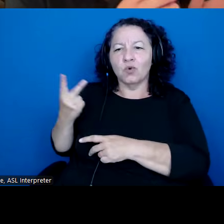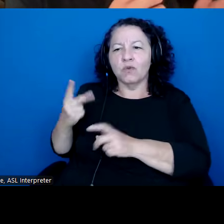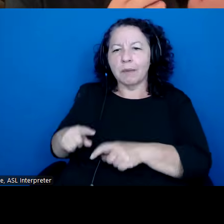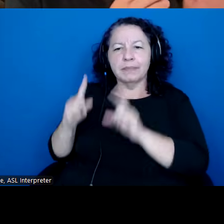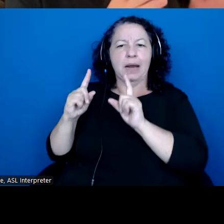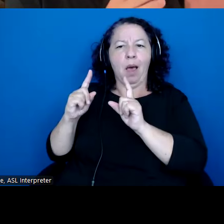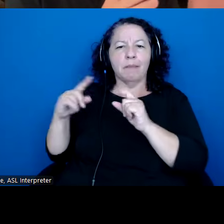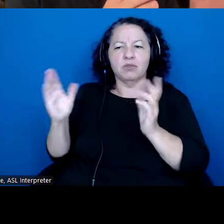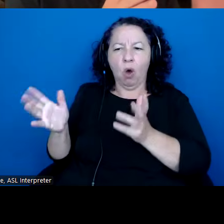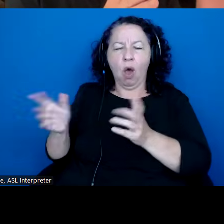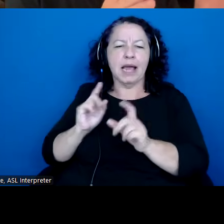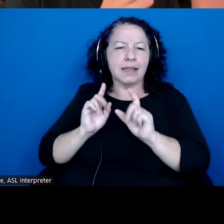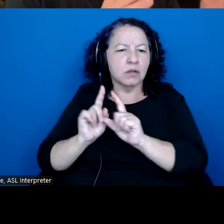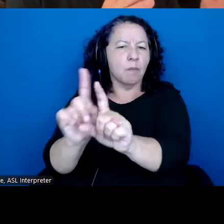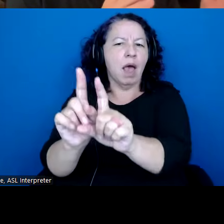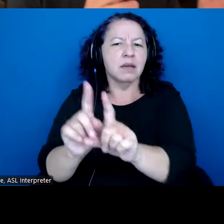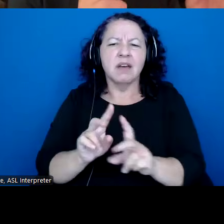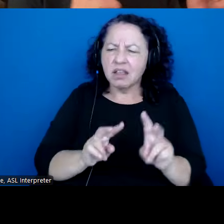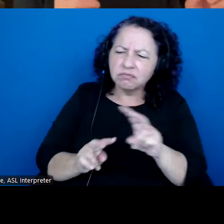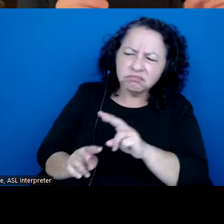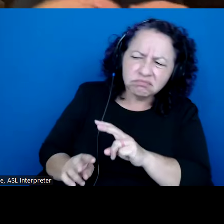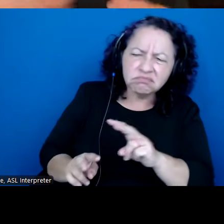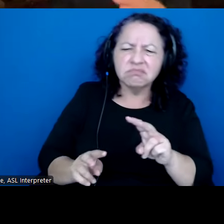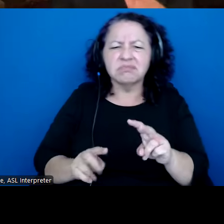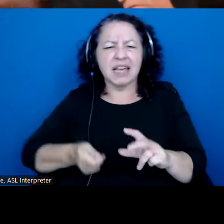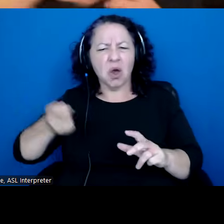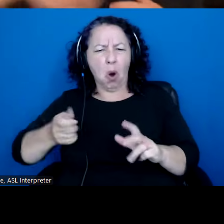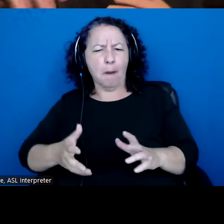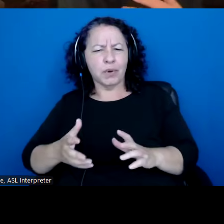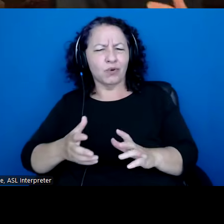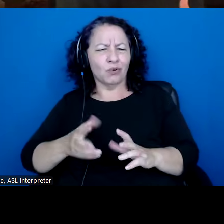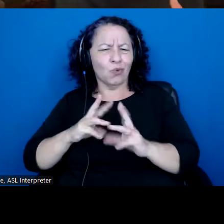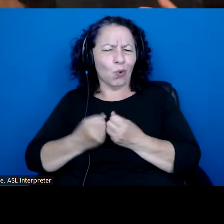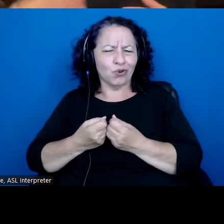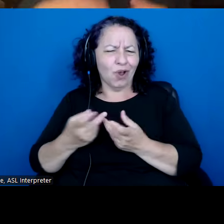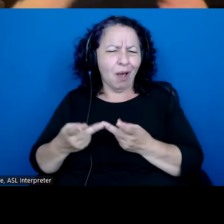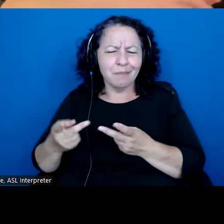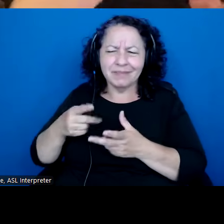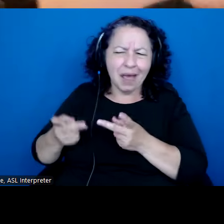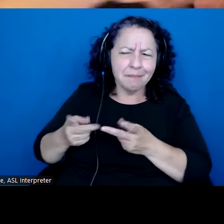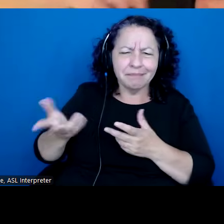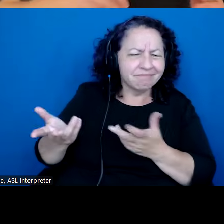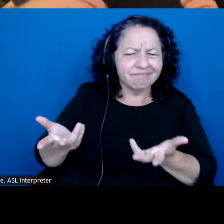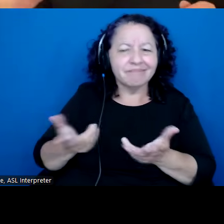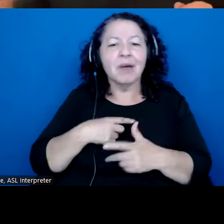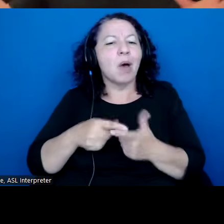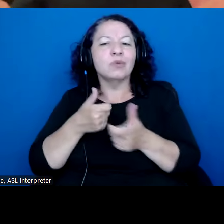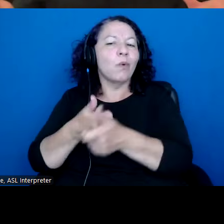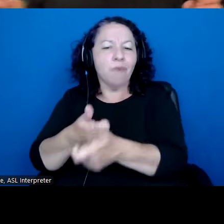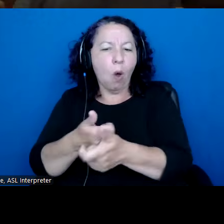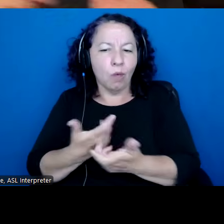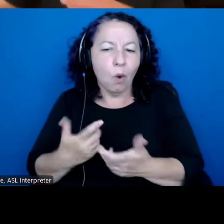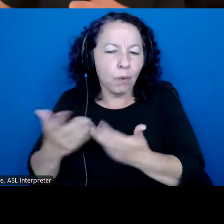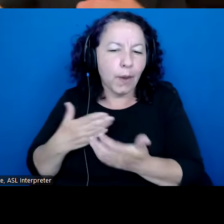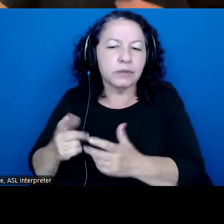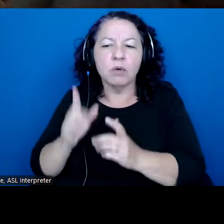behind them and we're like, well, this is like carpenter's workshop. What's going on here? This is weird. Let's follow them. So we follow them through the city streets and they keep stopping off at different doors